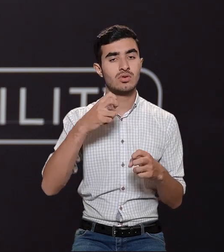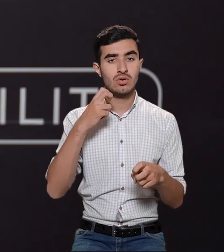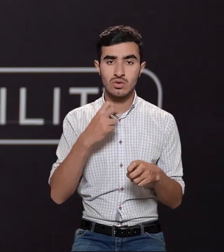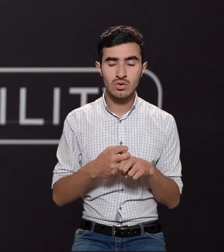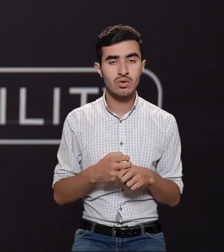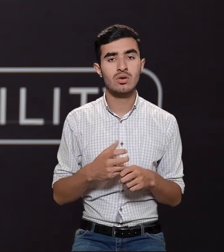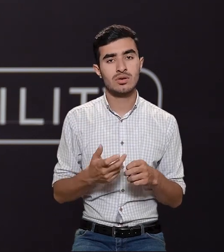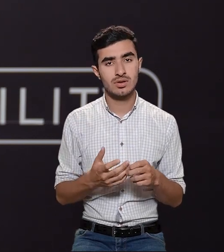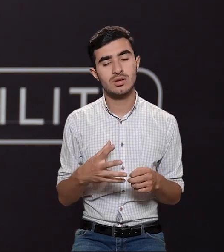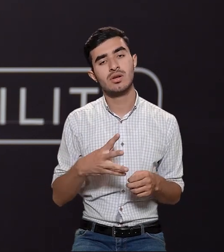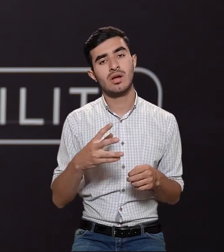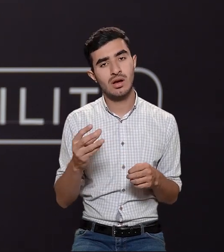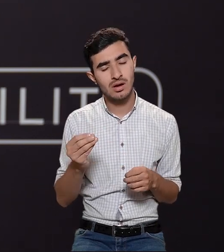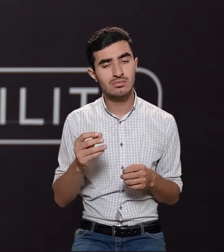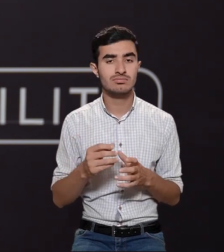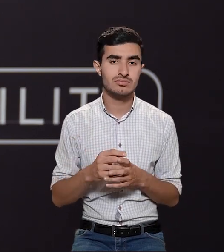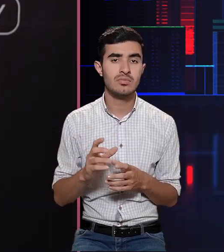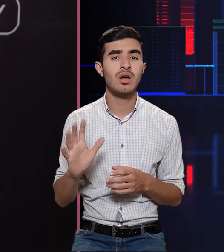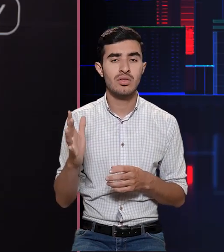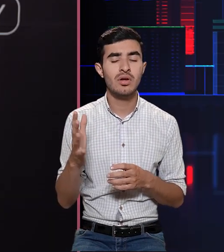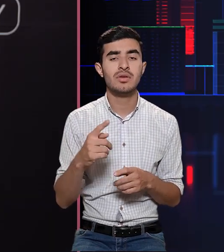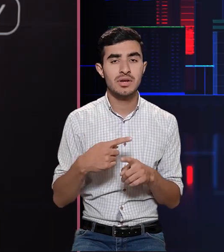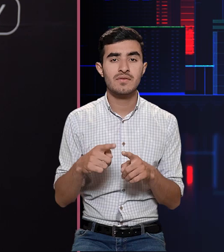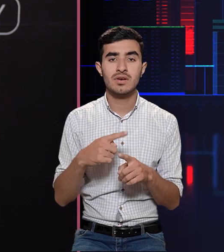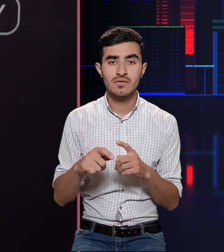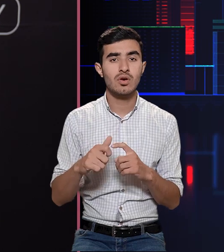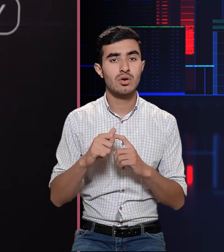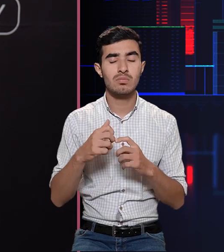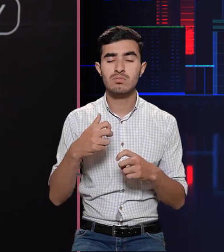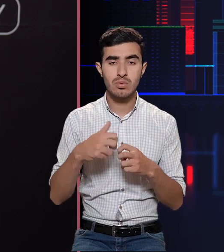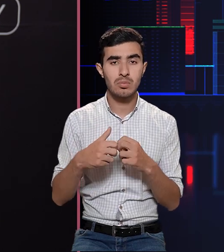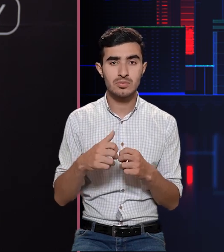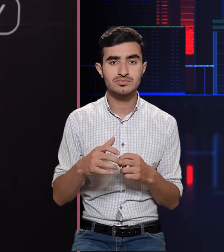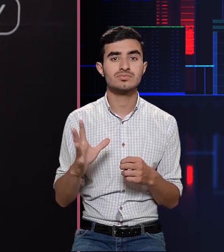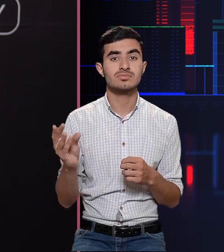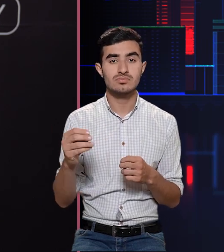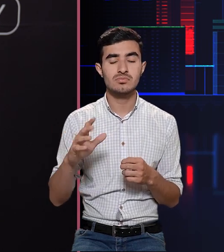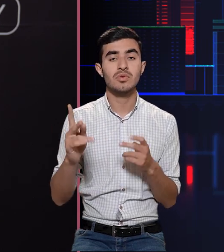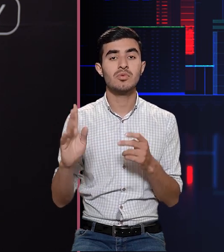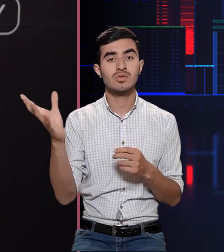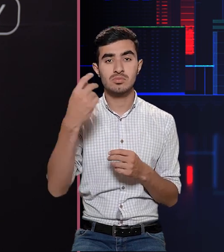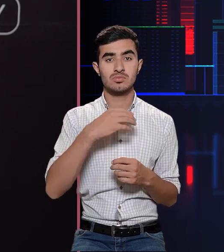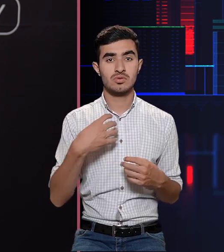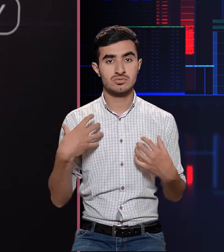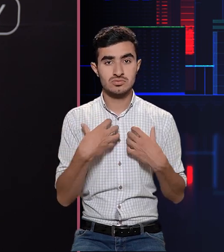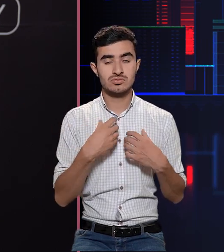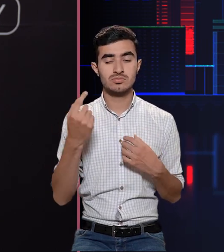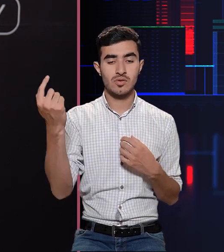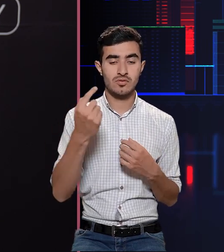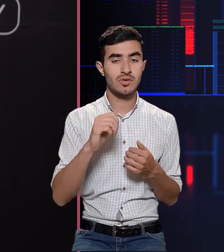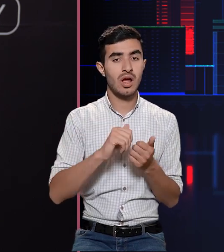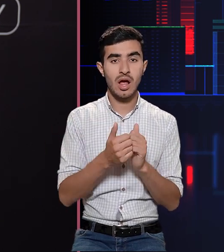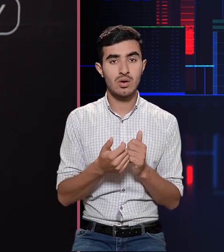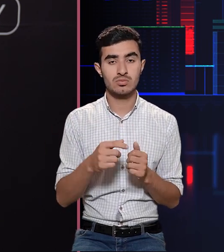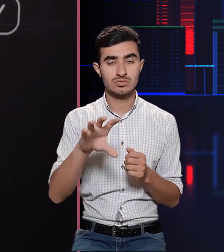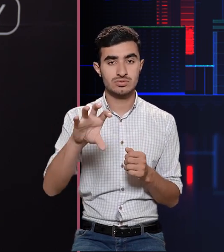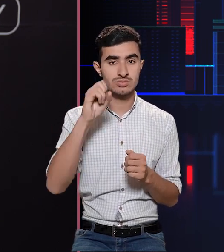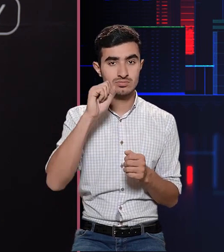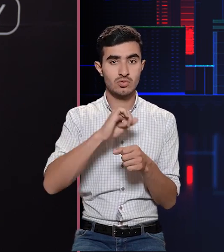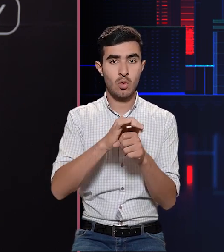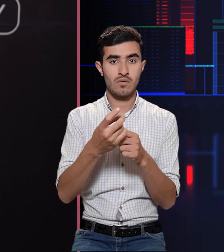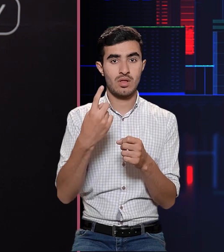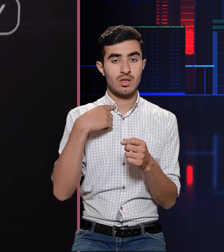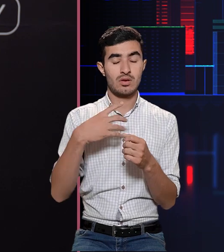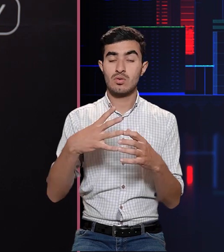saturation was so low, and everybody was scared of coming close to the patient because they said, we are going to catch it.